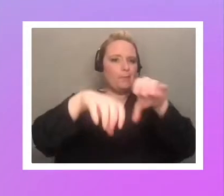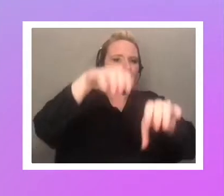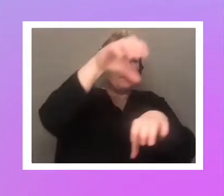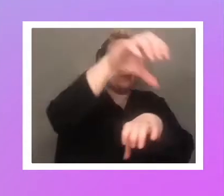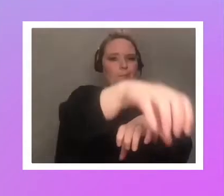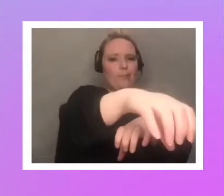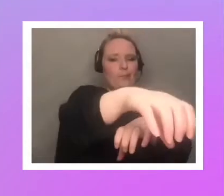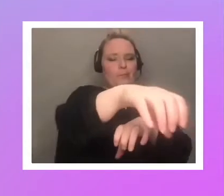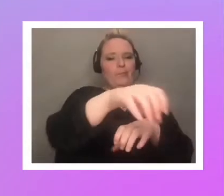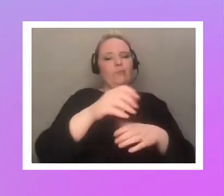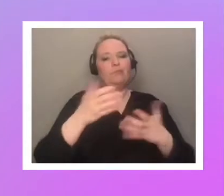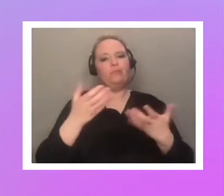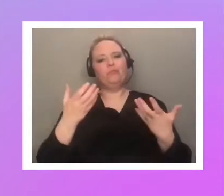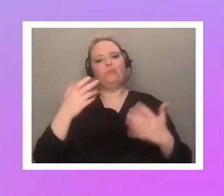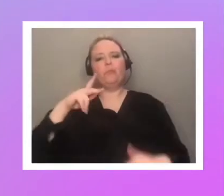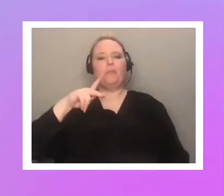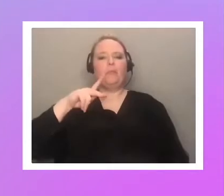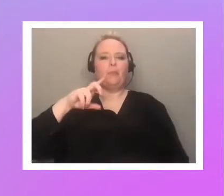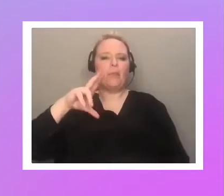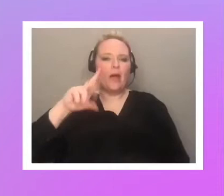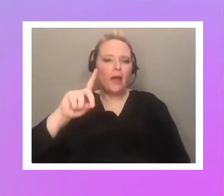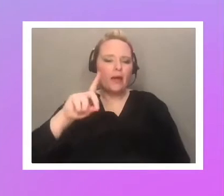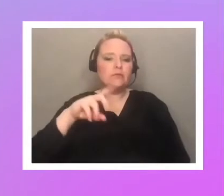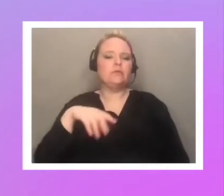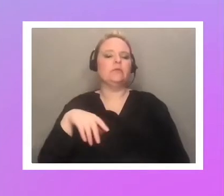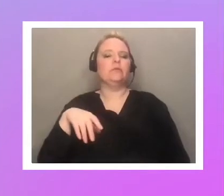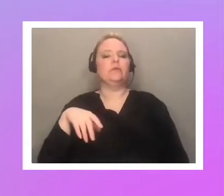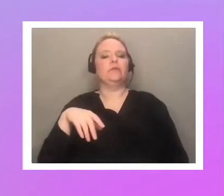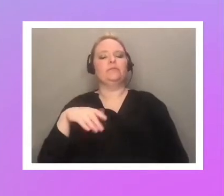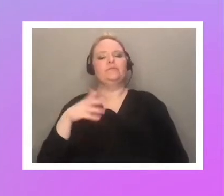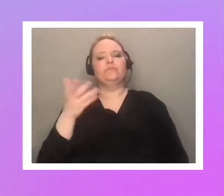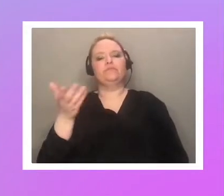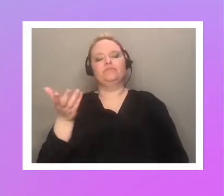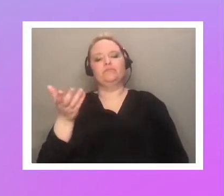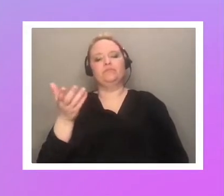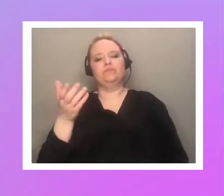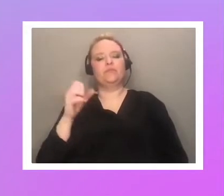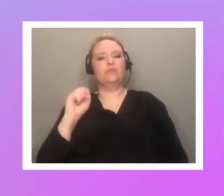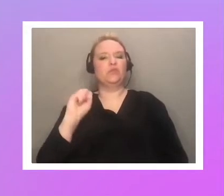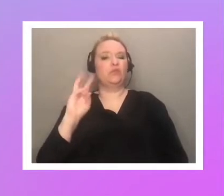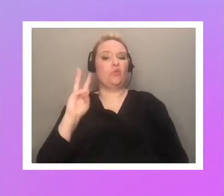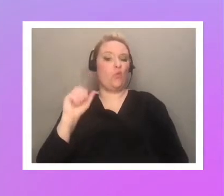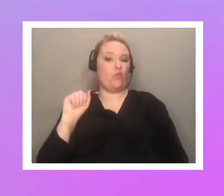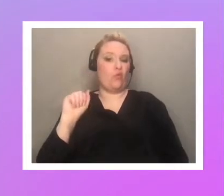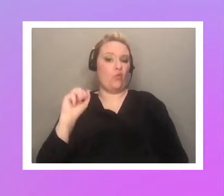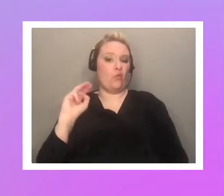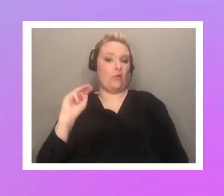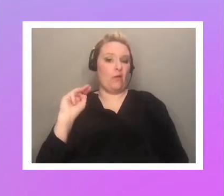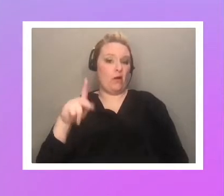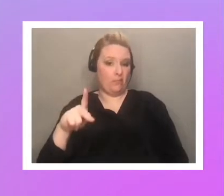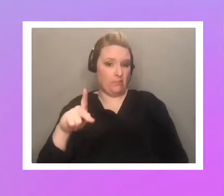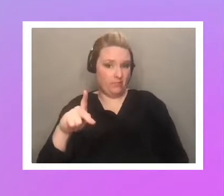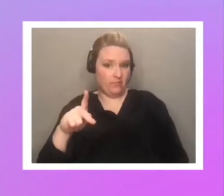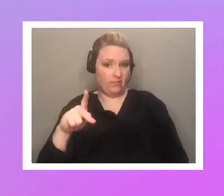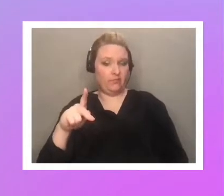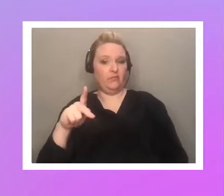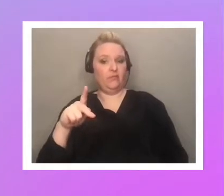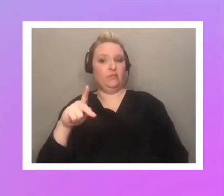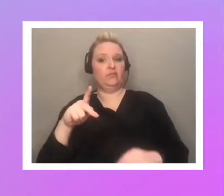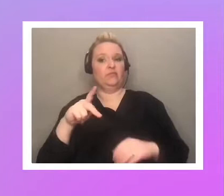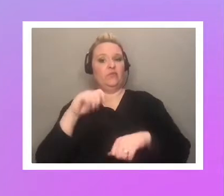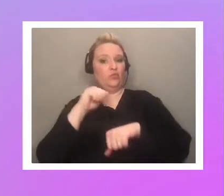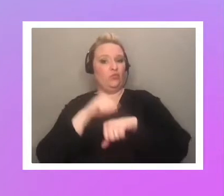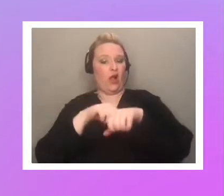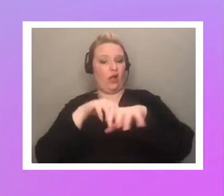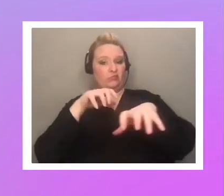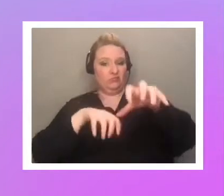probably a pond or I guess swamp, covered with like